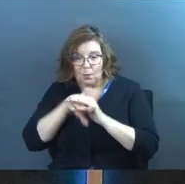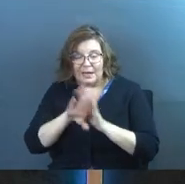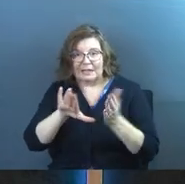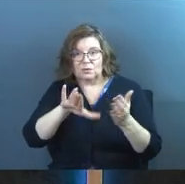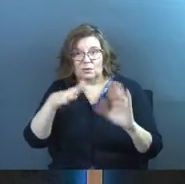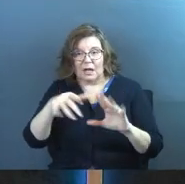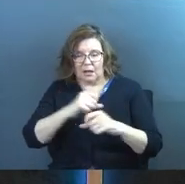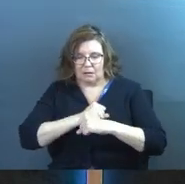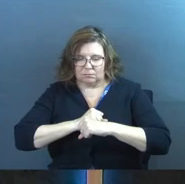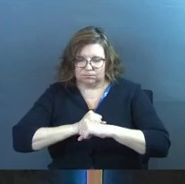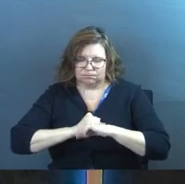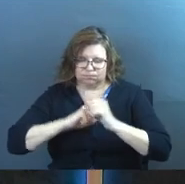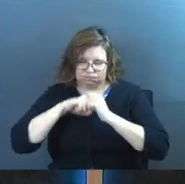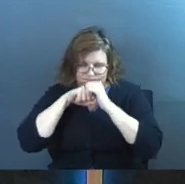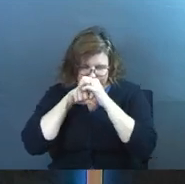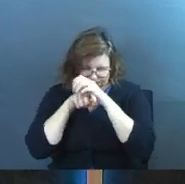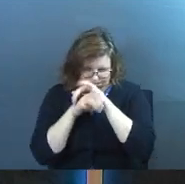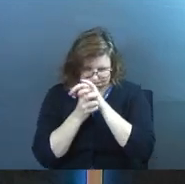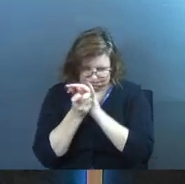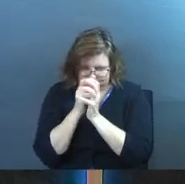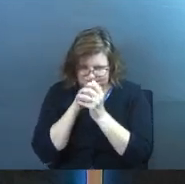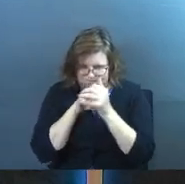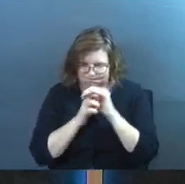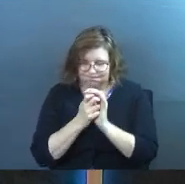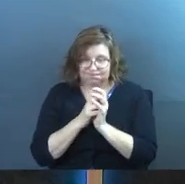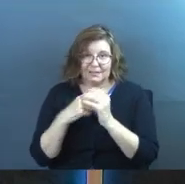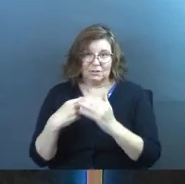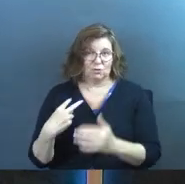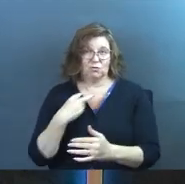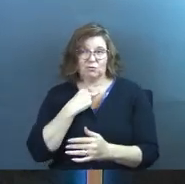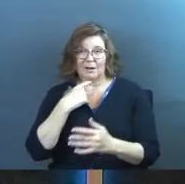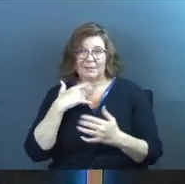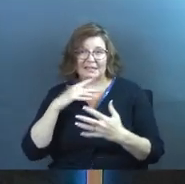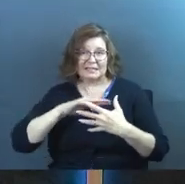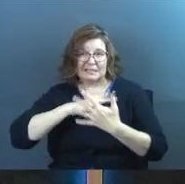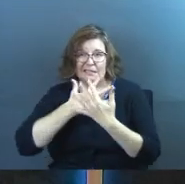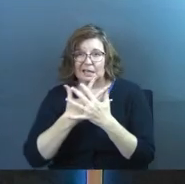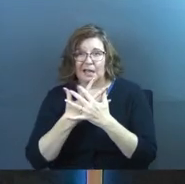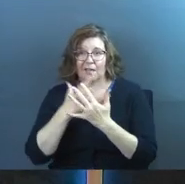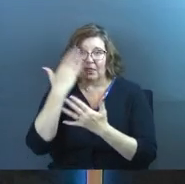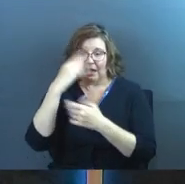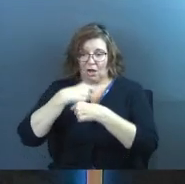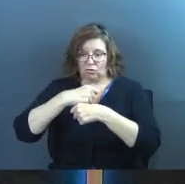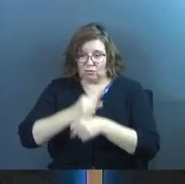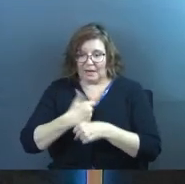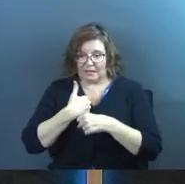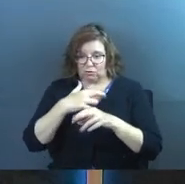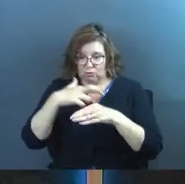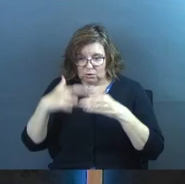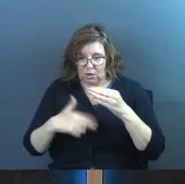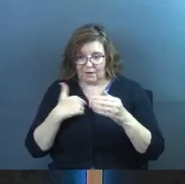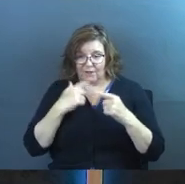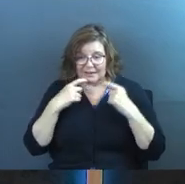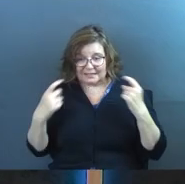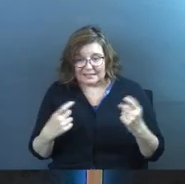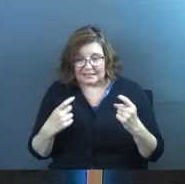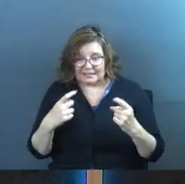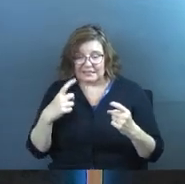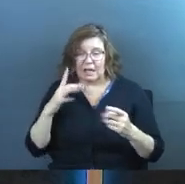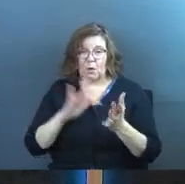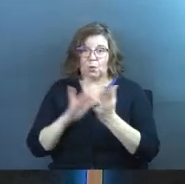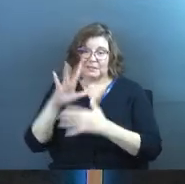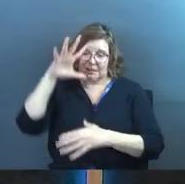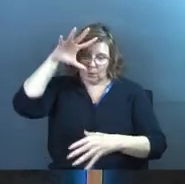into death. He went into this trap, this cage that God had created as a result of our sin. And